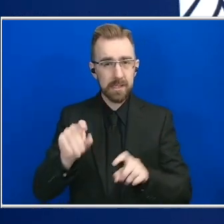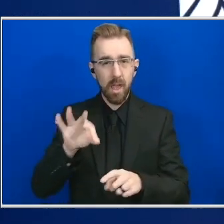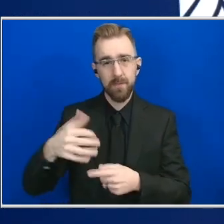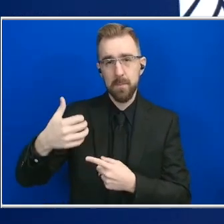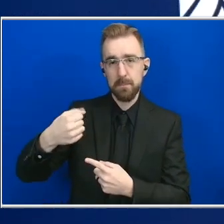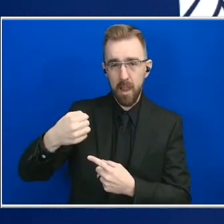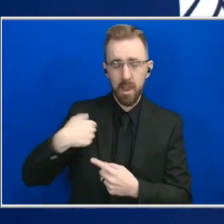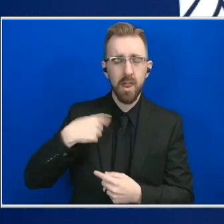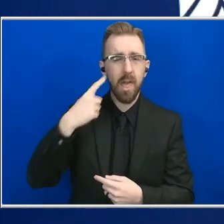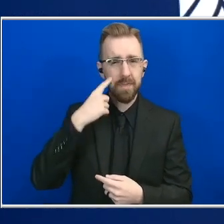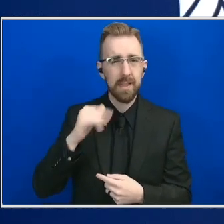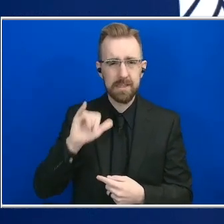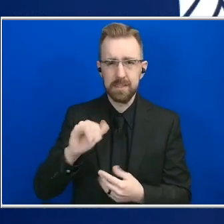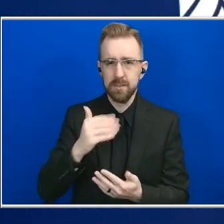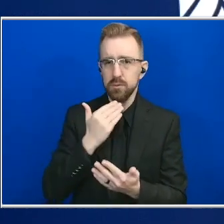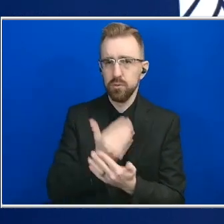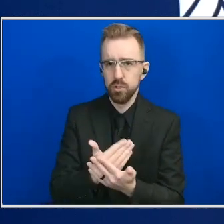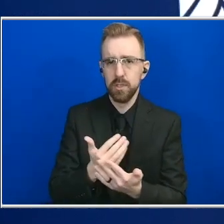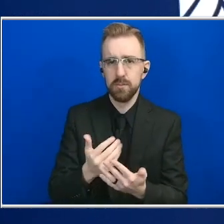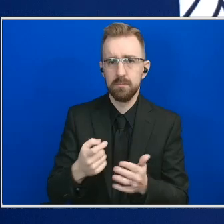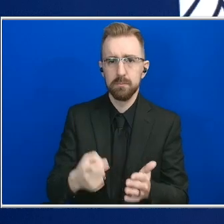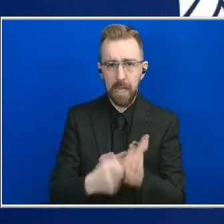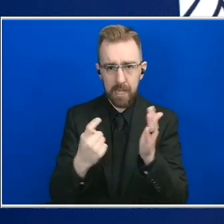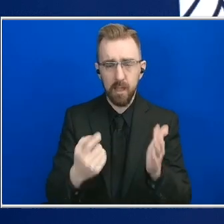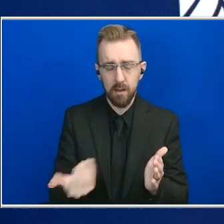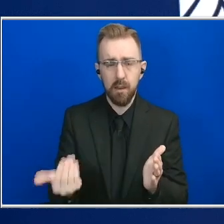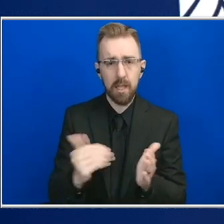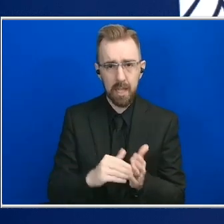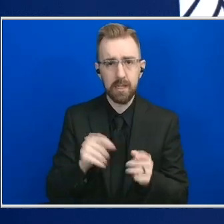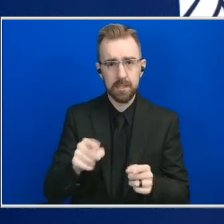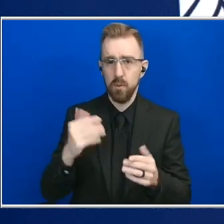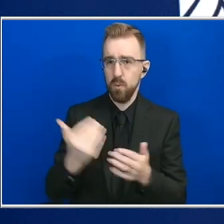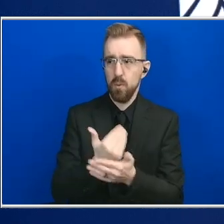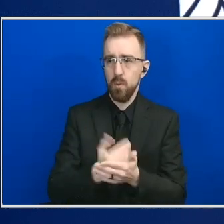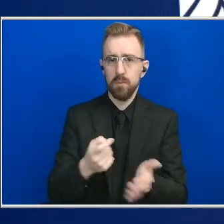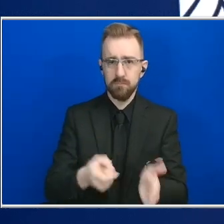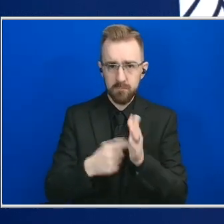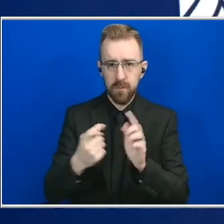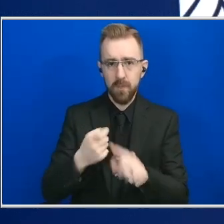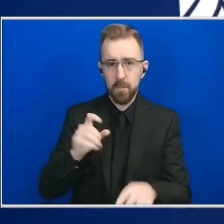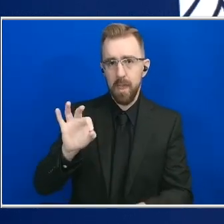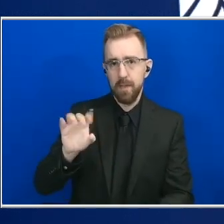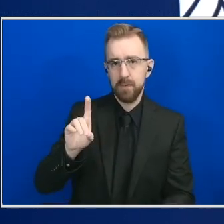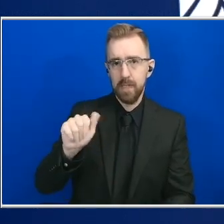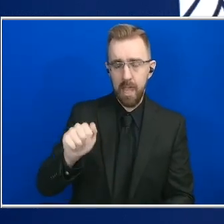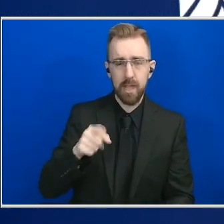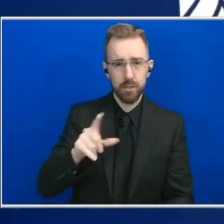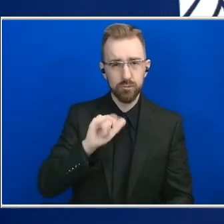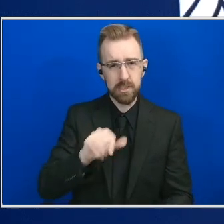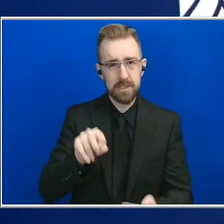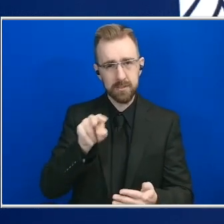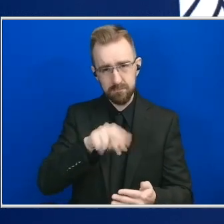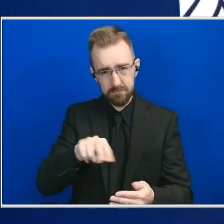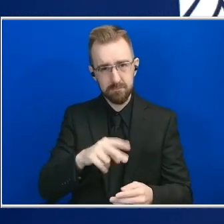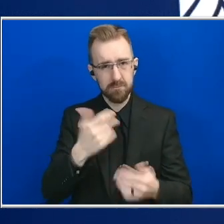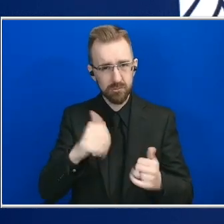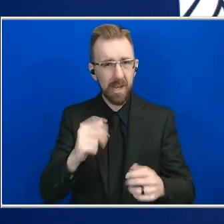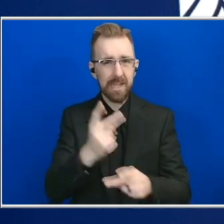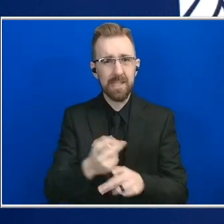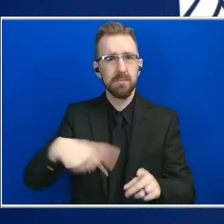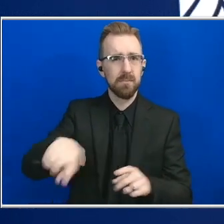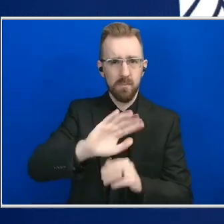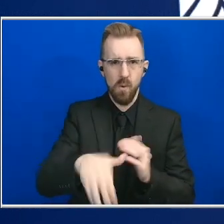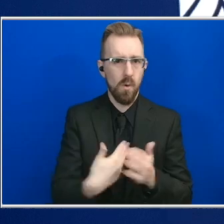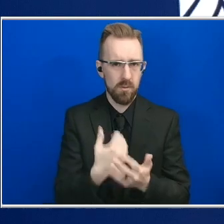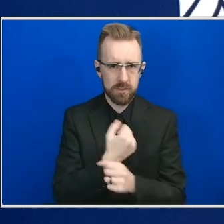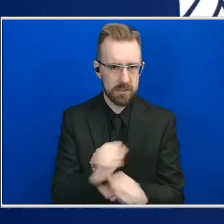a good mandate. Again, this is a new mandate from the FDA. This is really looking to keep everybody safe. So they are testing